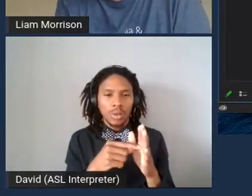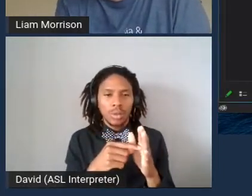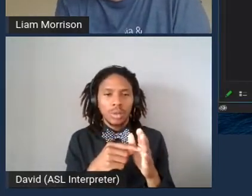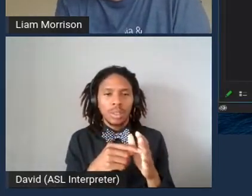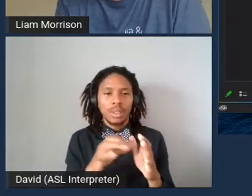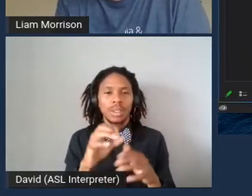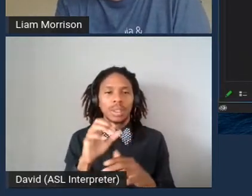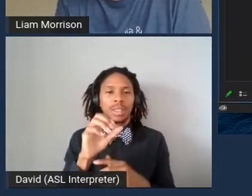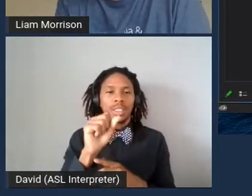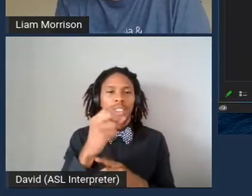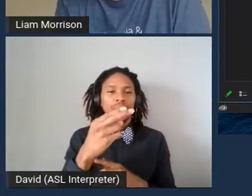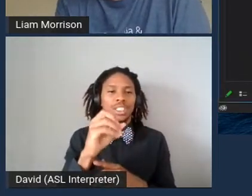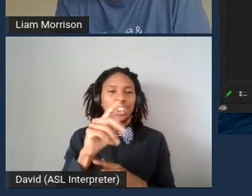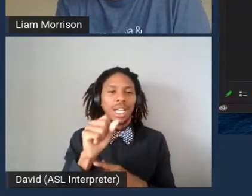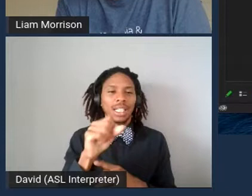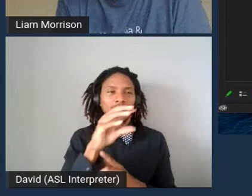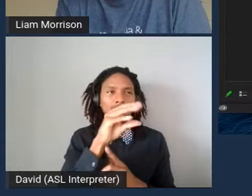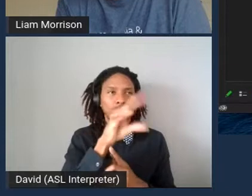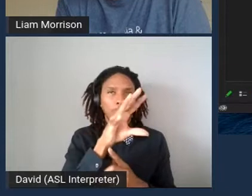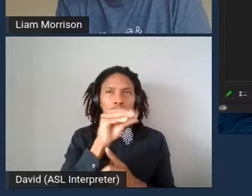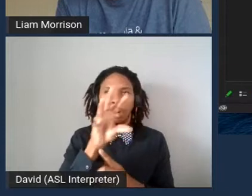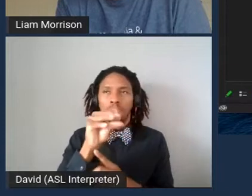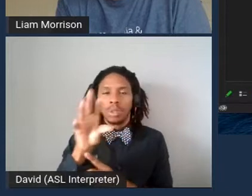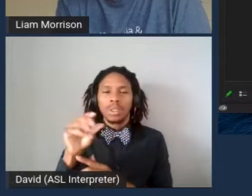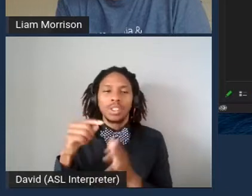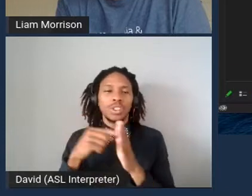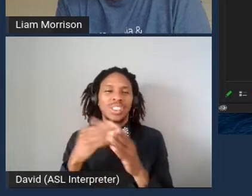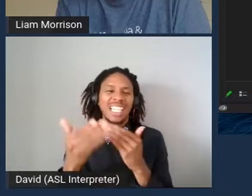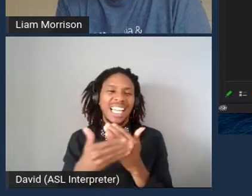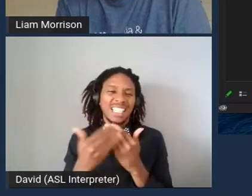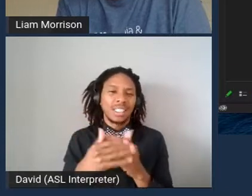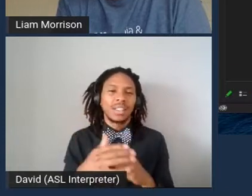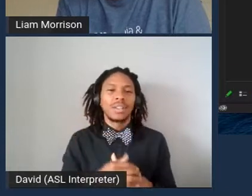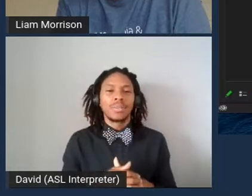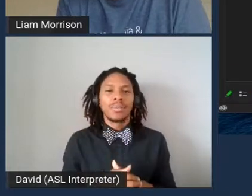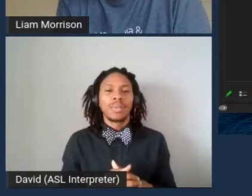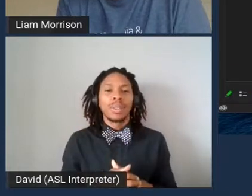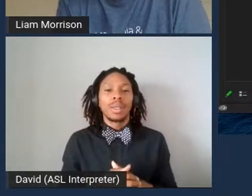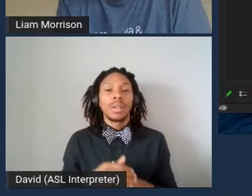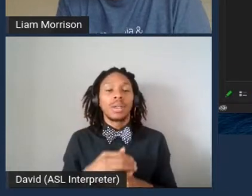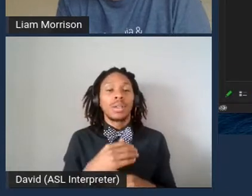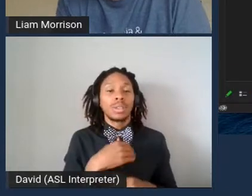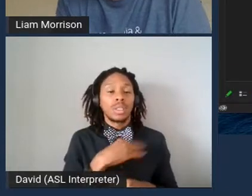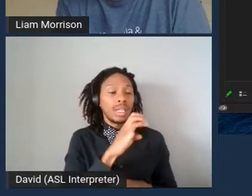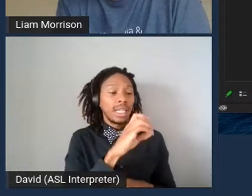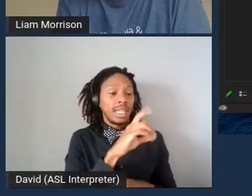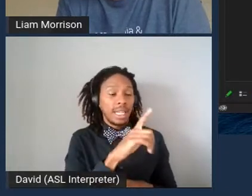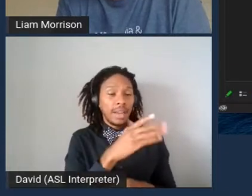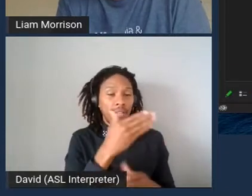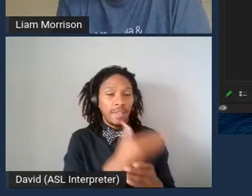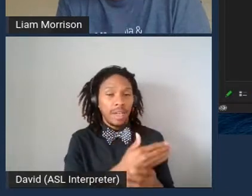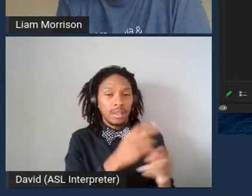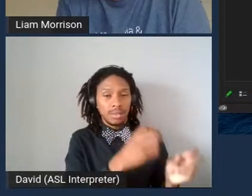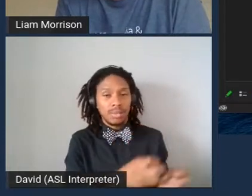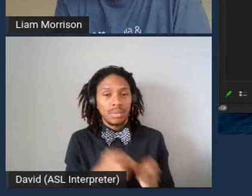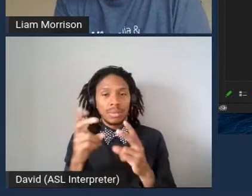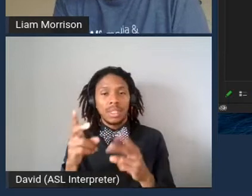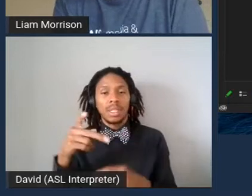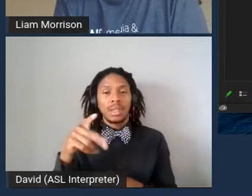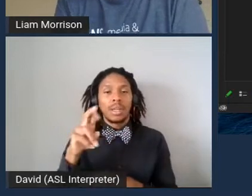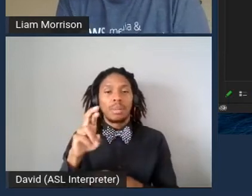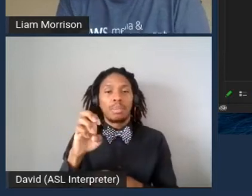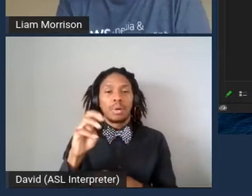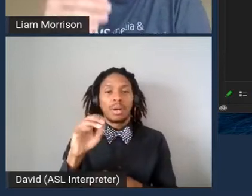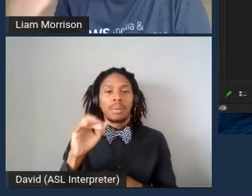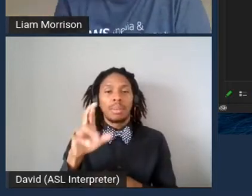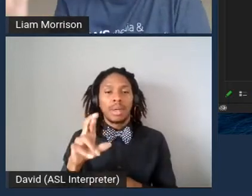do shots because it shows easier. So I'm going to bring the EDL file into Premiere.